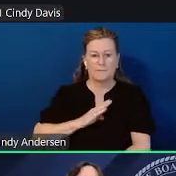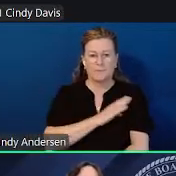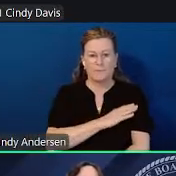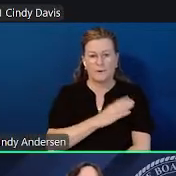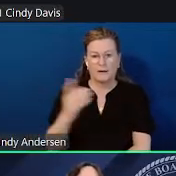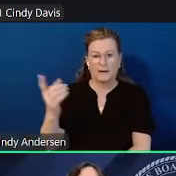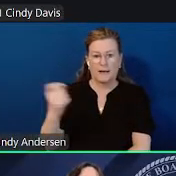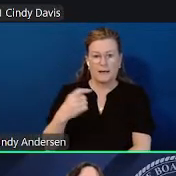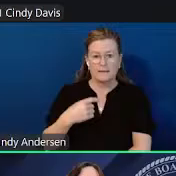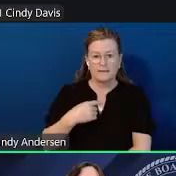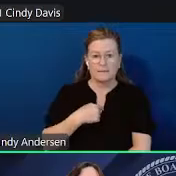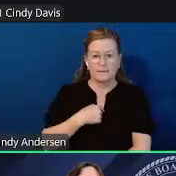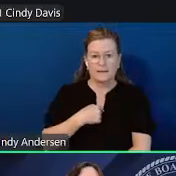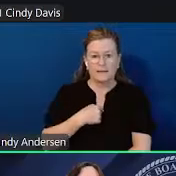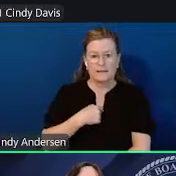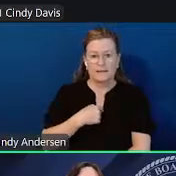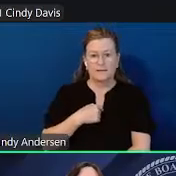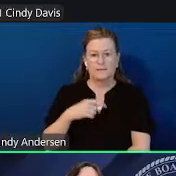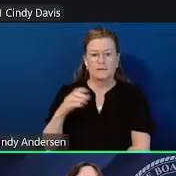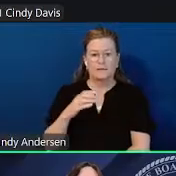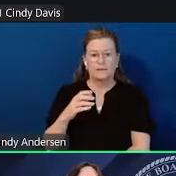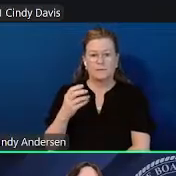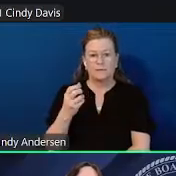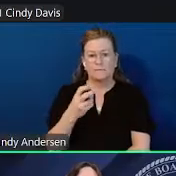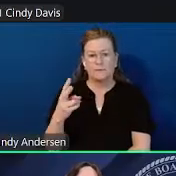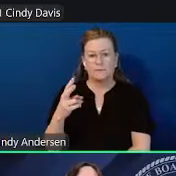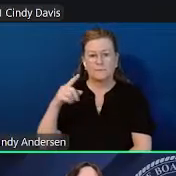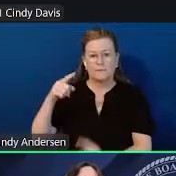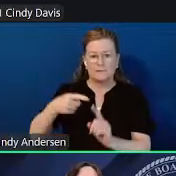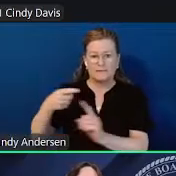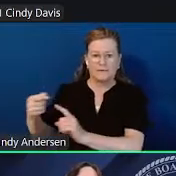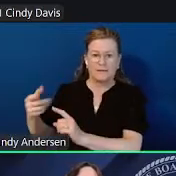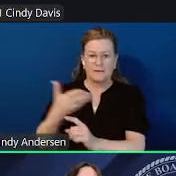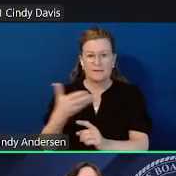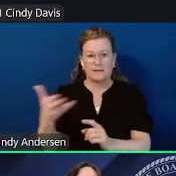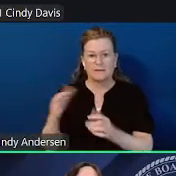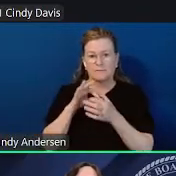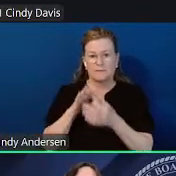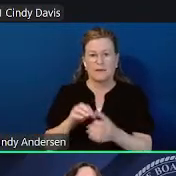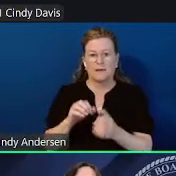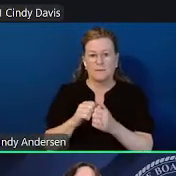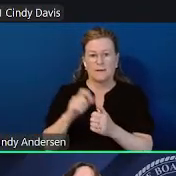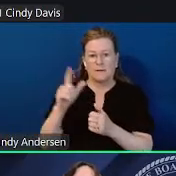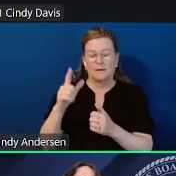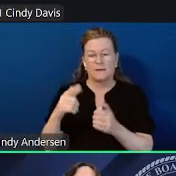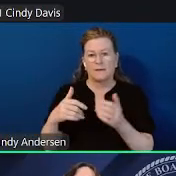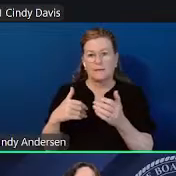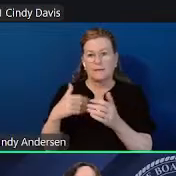asked me to do a couple specific things related to this upcoming